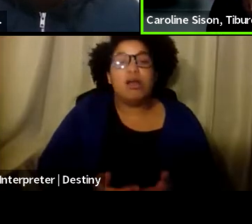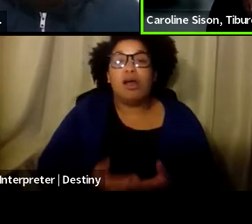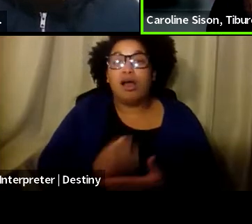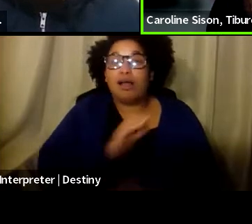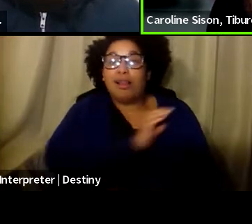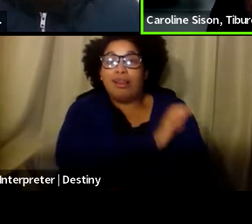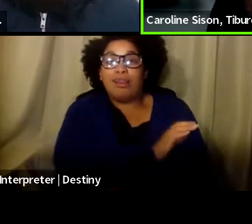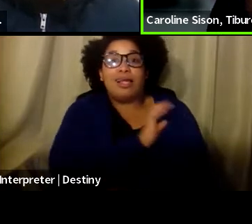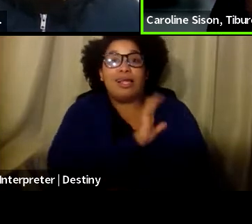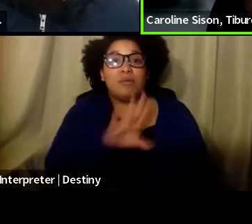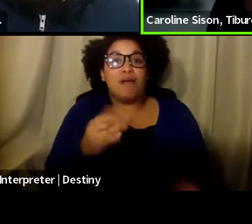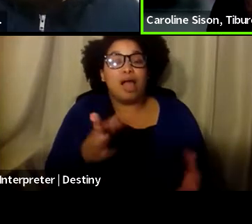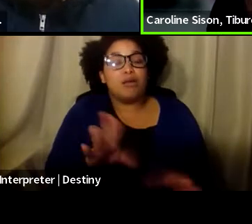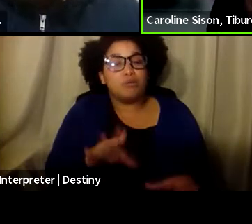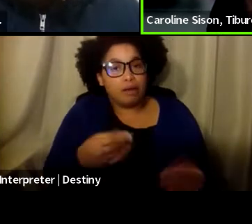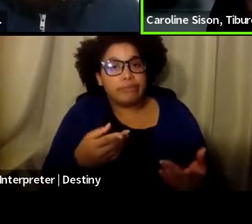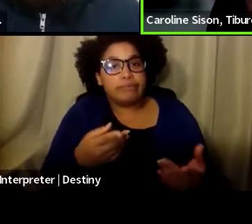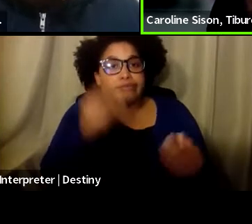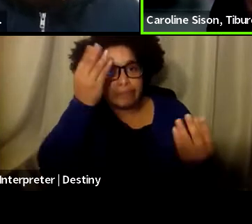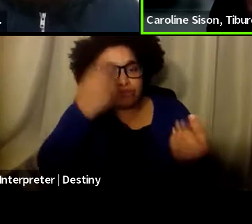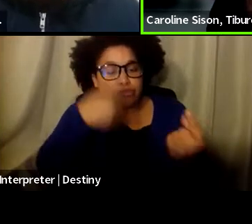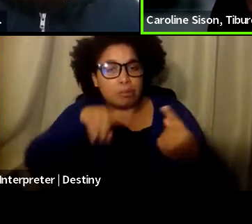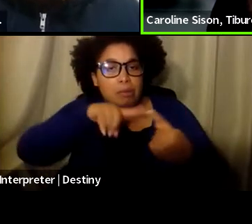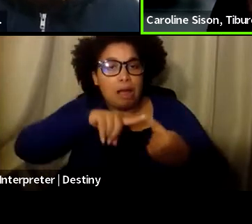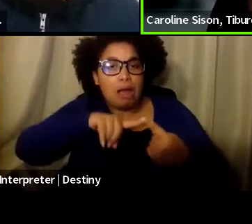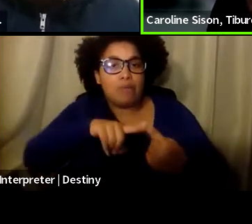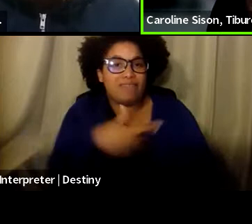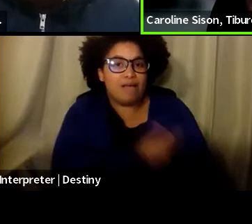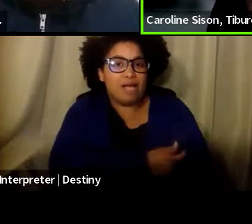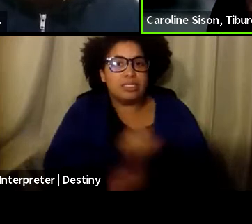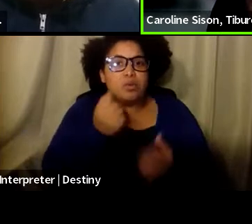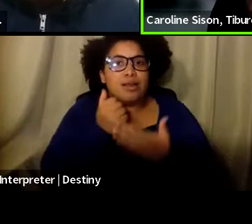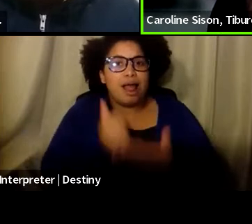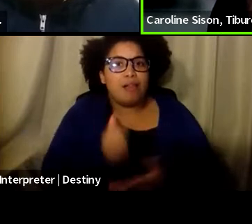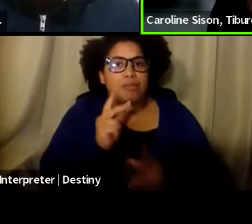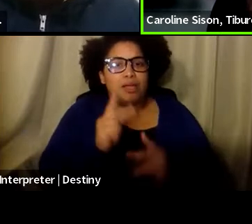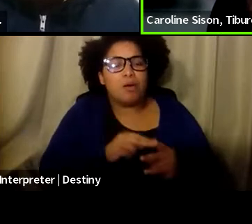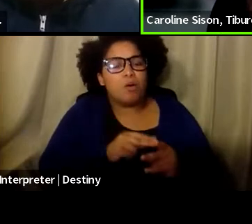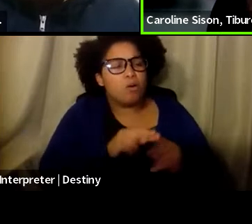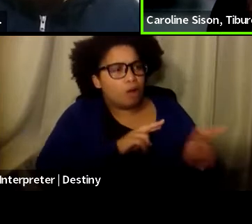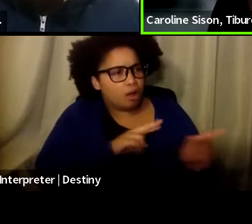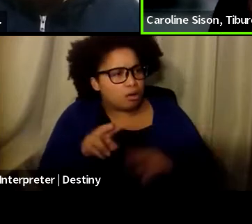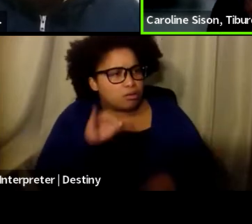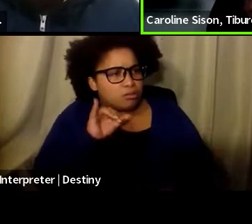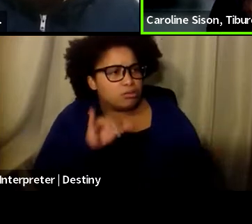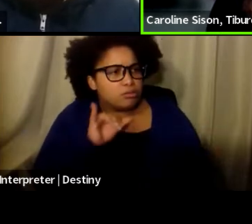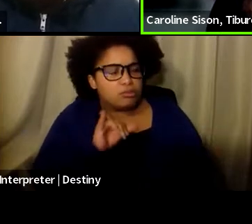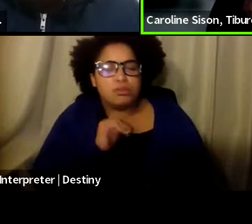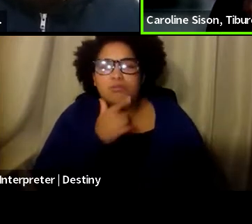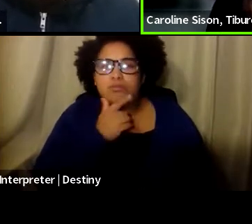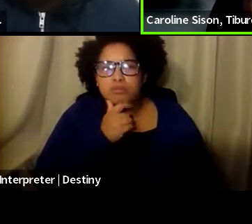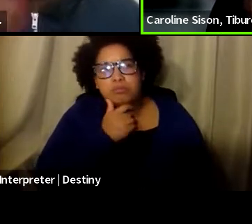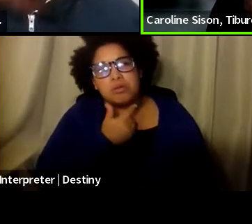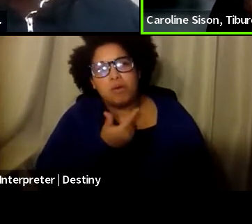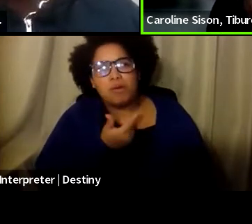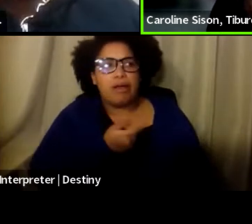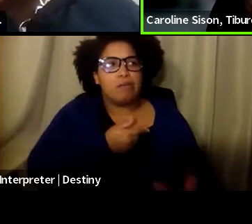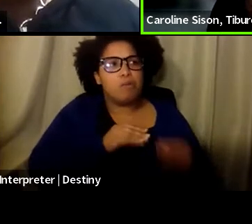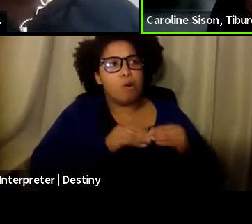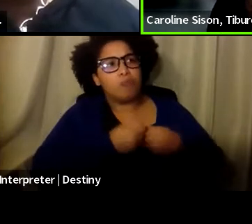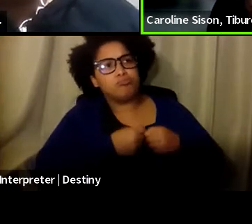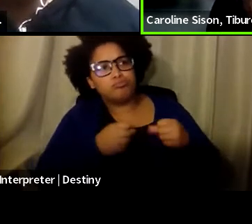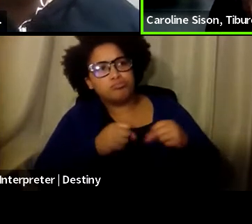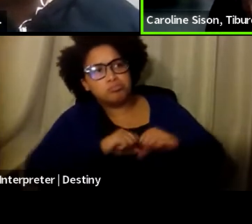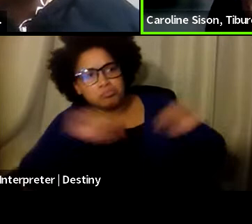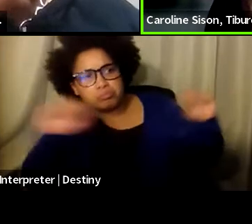offered information about the vaccine, which really helped, I think, instilling more trust with the community